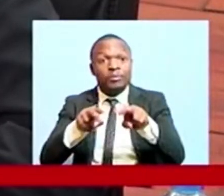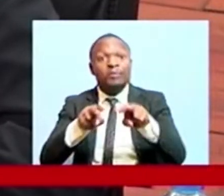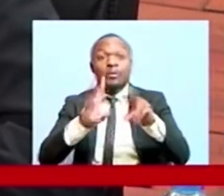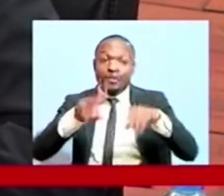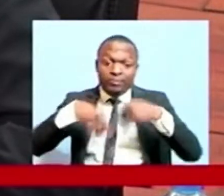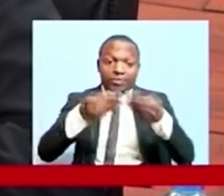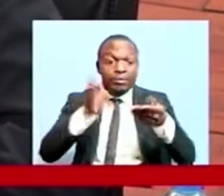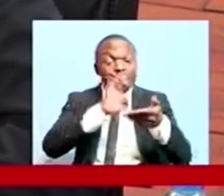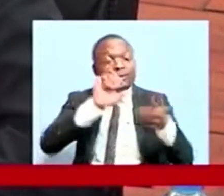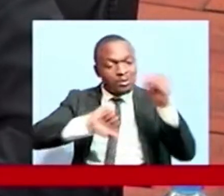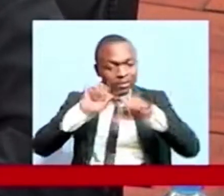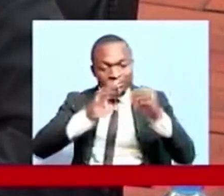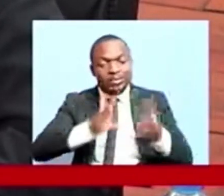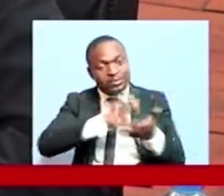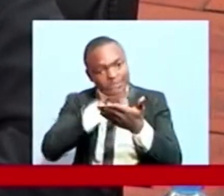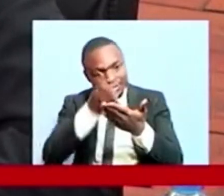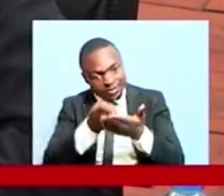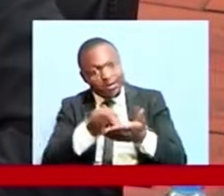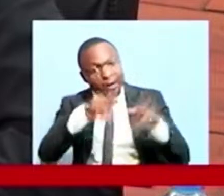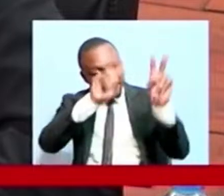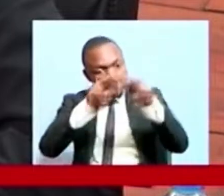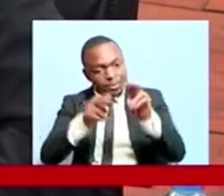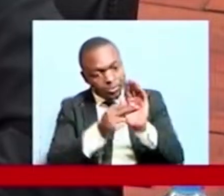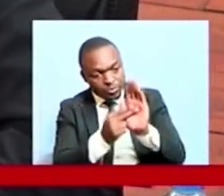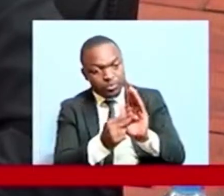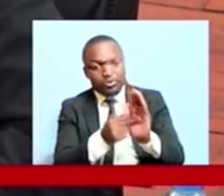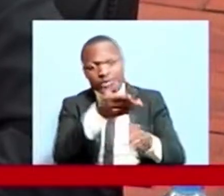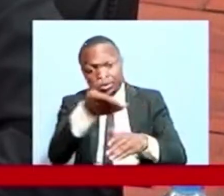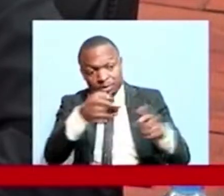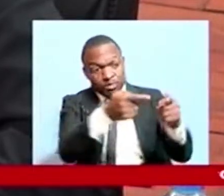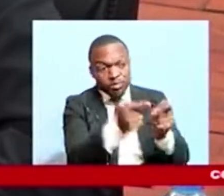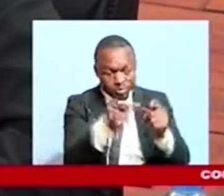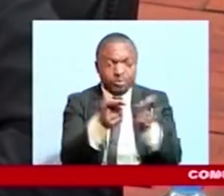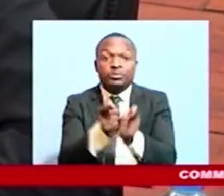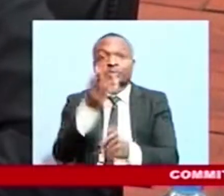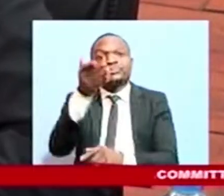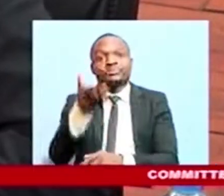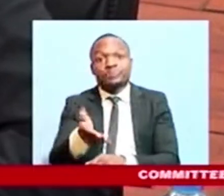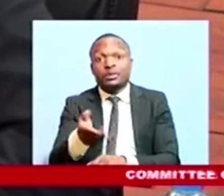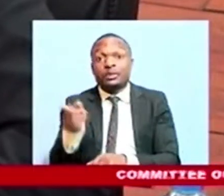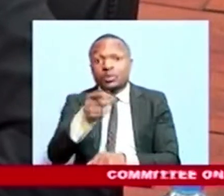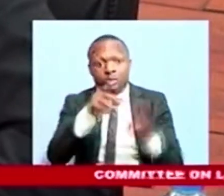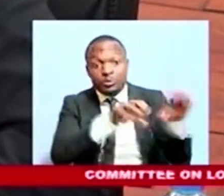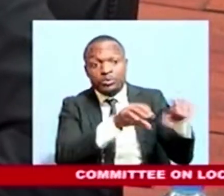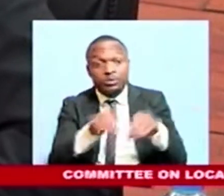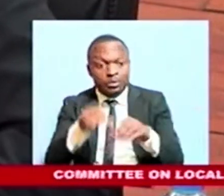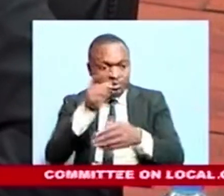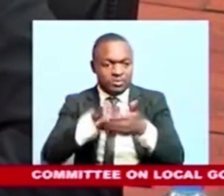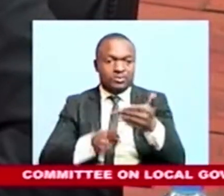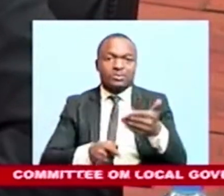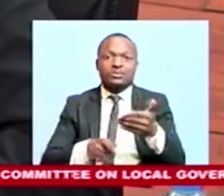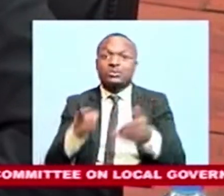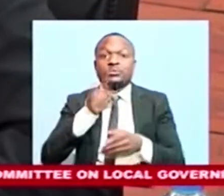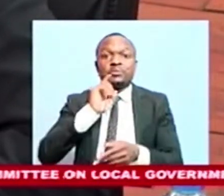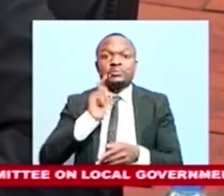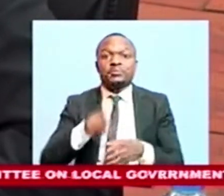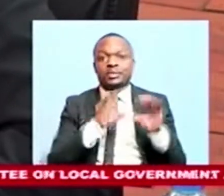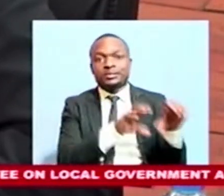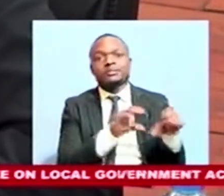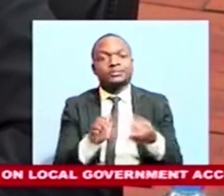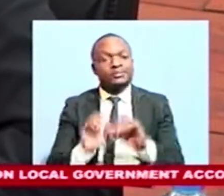evidence of their monitoring to show that these clubs were existing. Were you doing what you were supposed to have